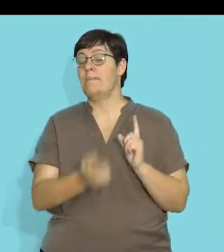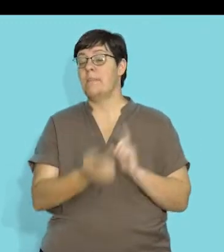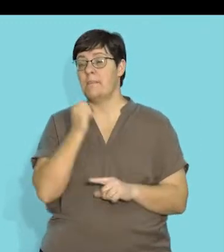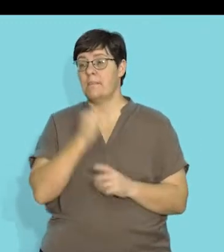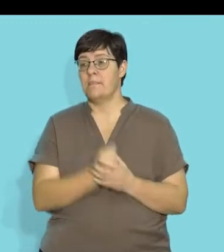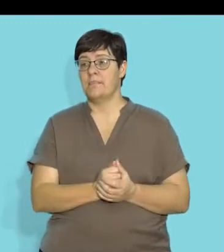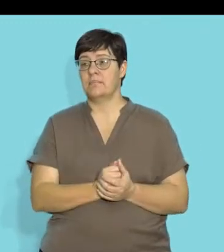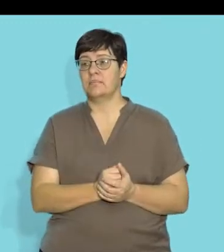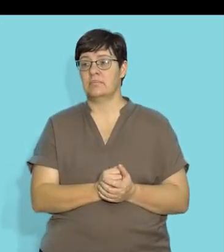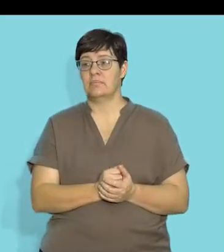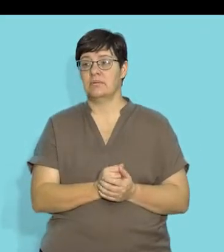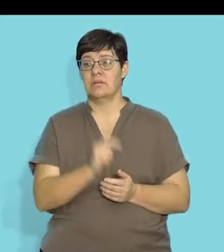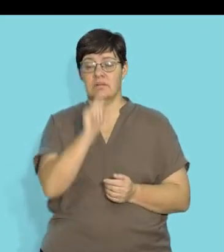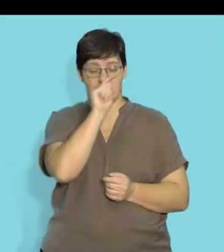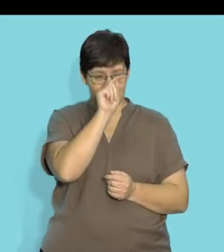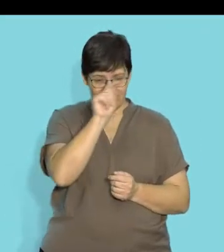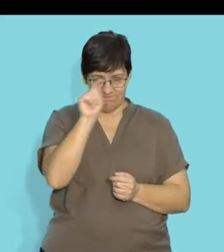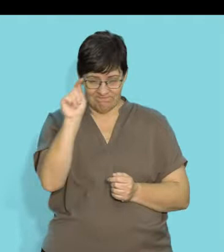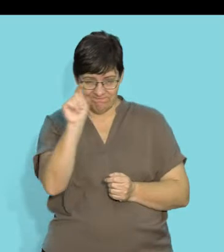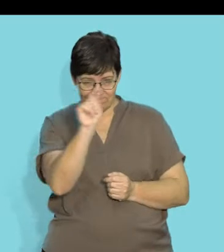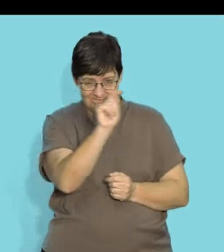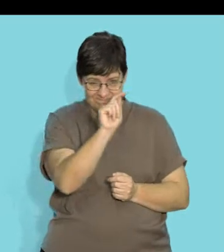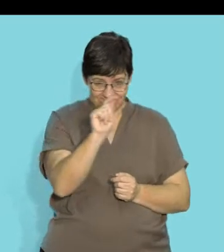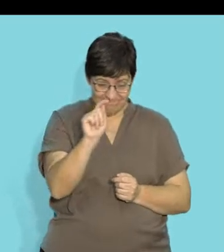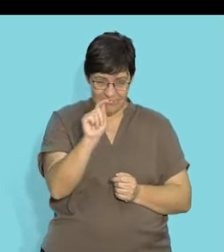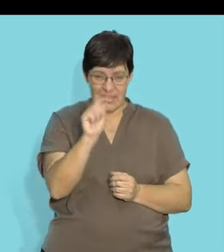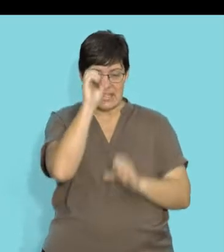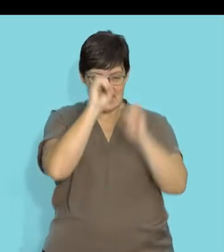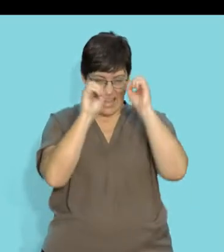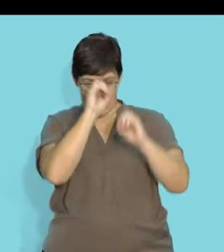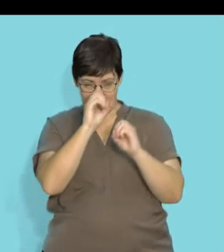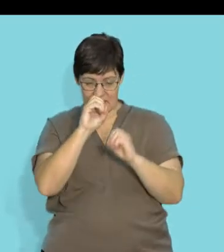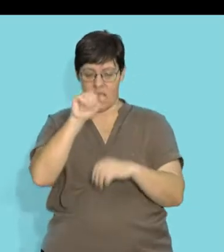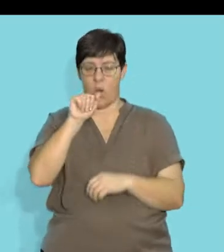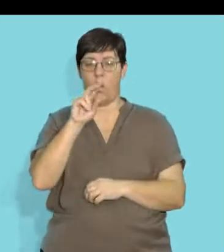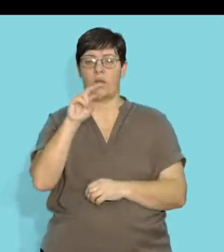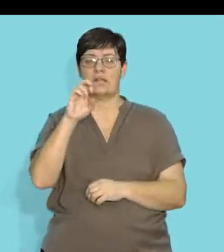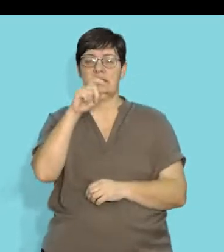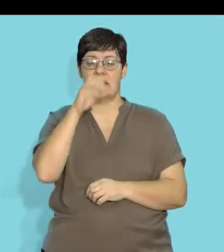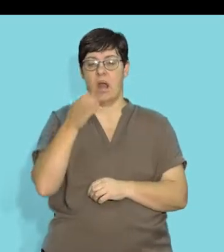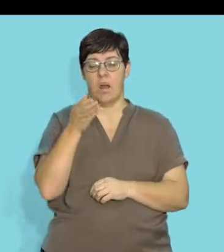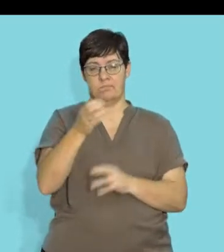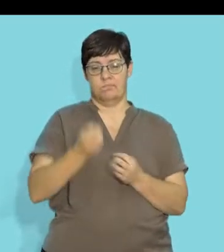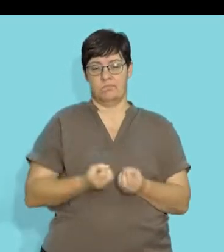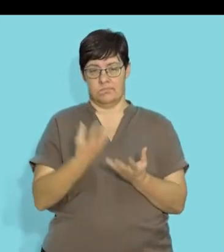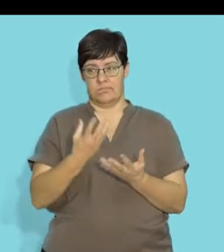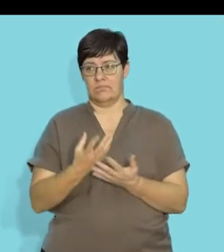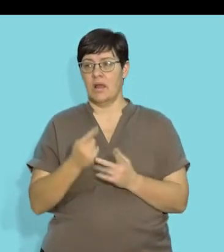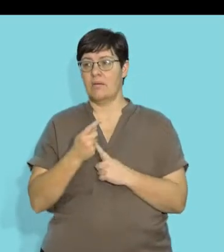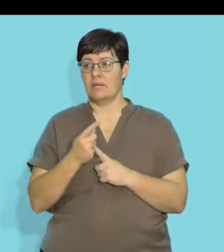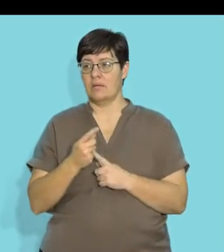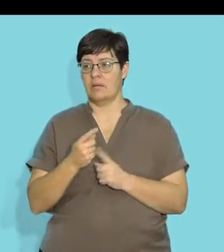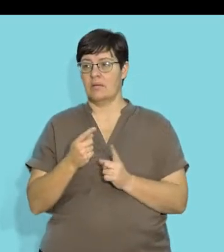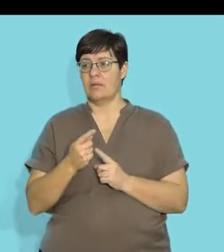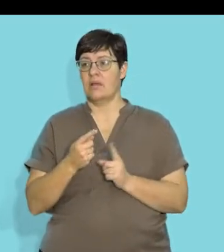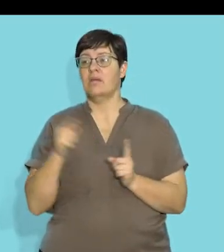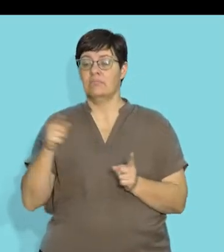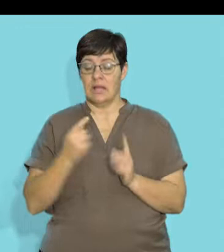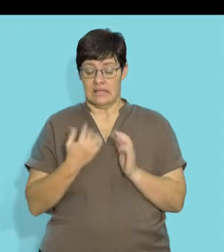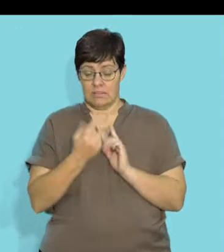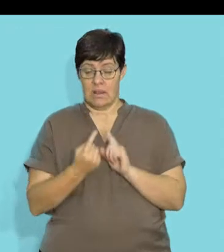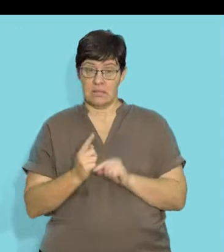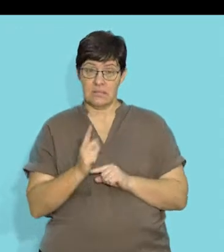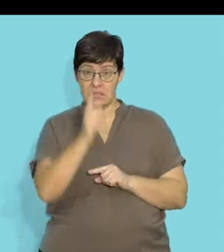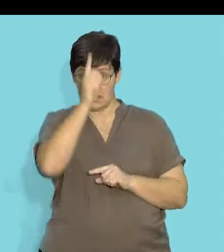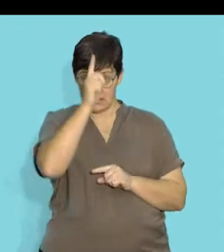the cells in these areas, you'll find that the auxins are produced, and this tends to grow in the opposite direction from the stimulus,